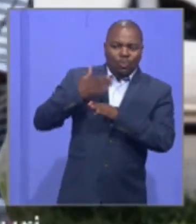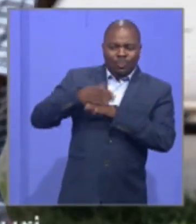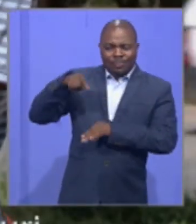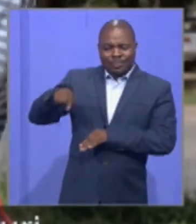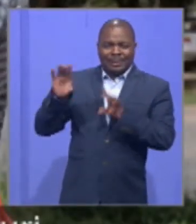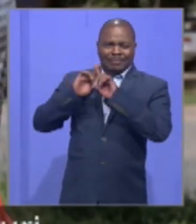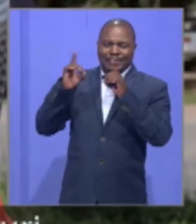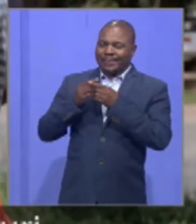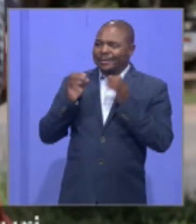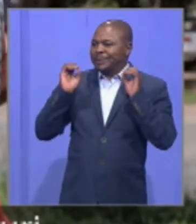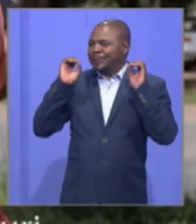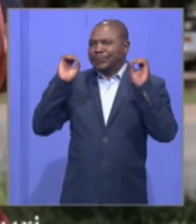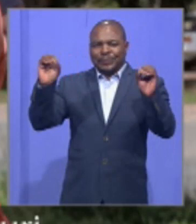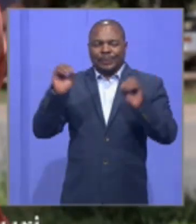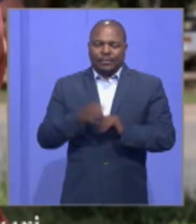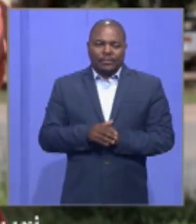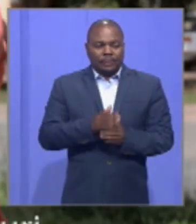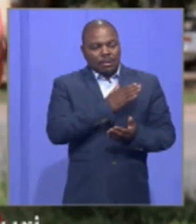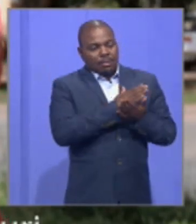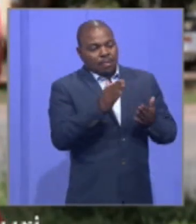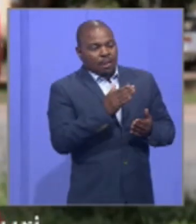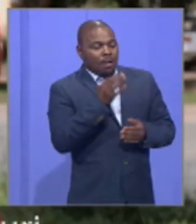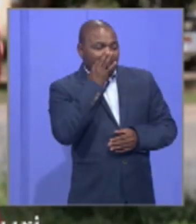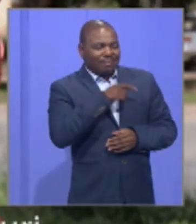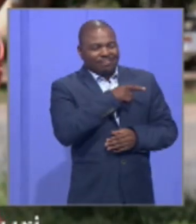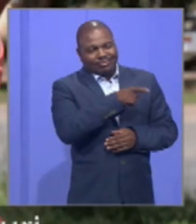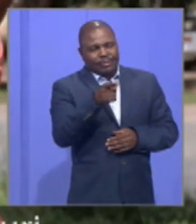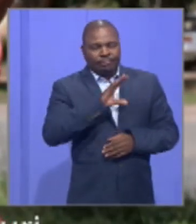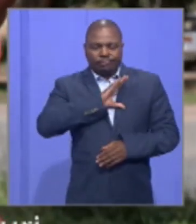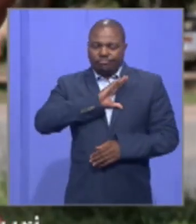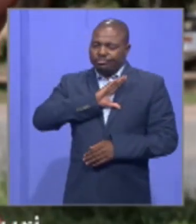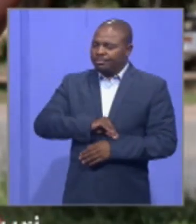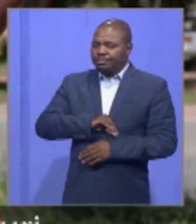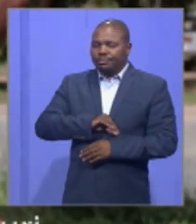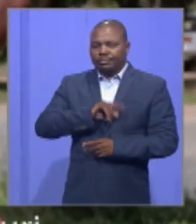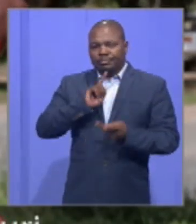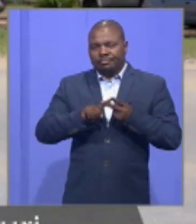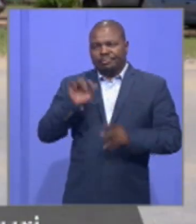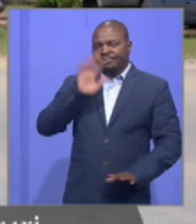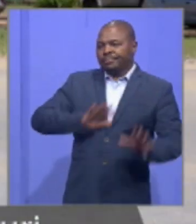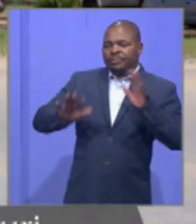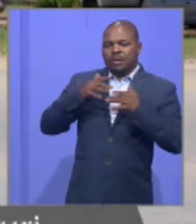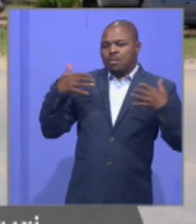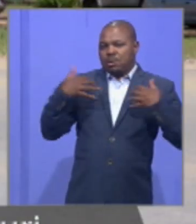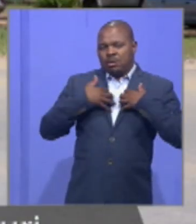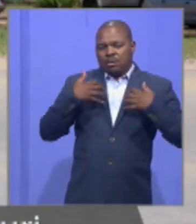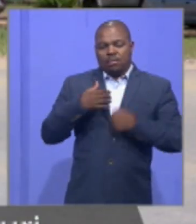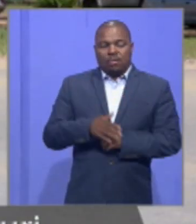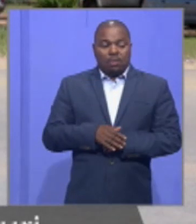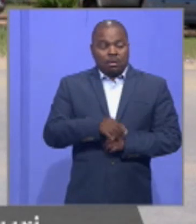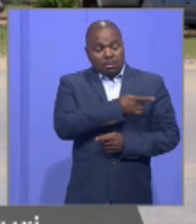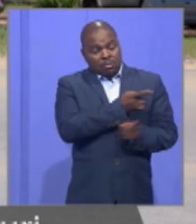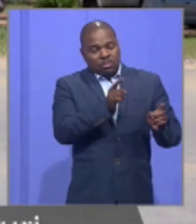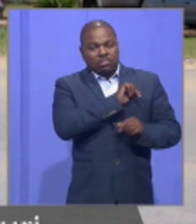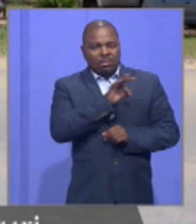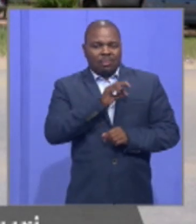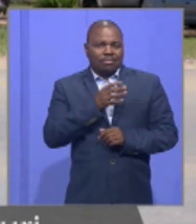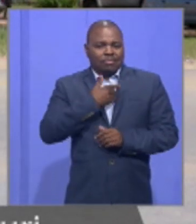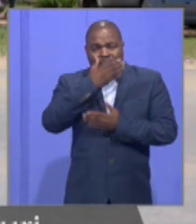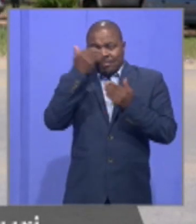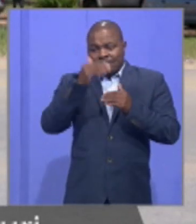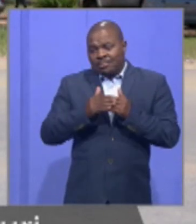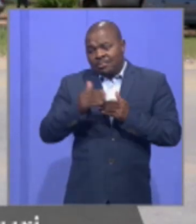dingwaga. Ba bangwe ba re seemo sa bone se ba kgoba marapo le go ba bakela ke tsaetsego. Badiri ba re ga ba itse gore a